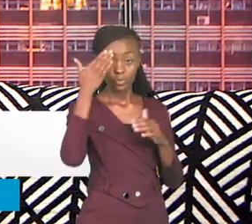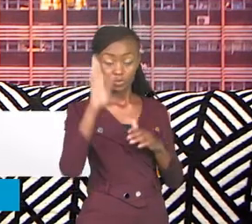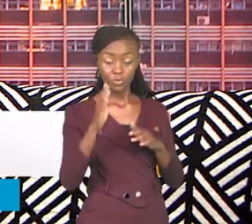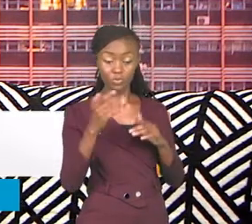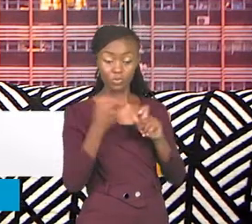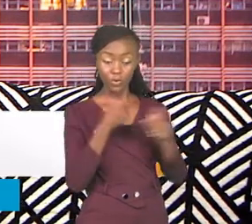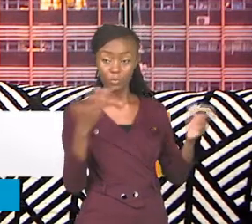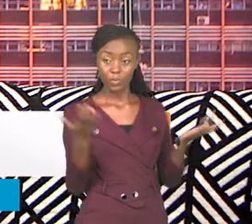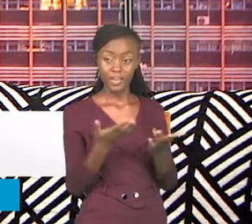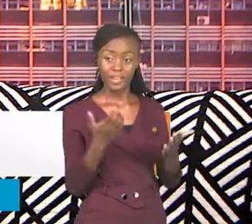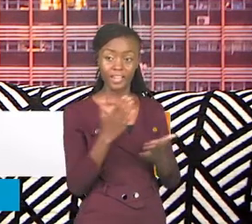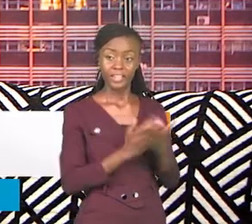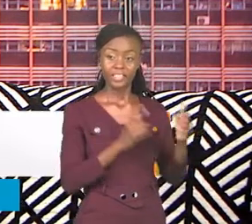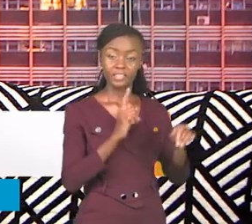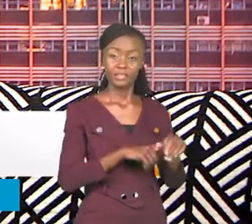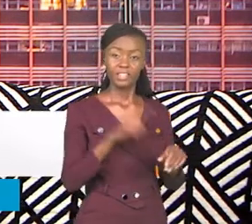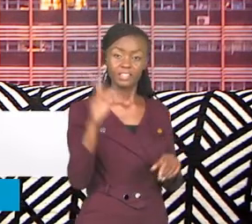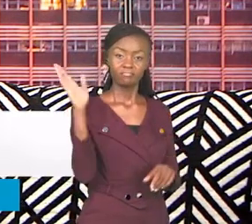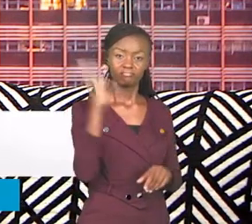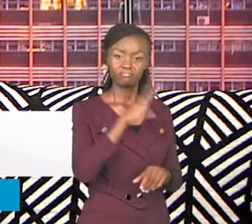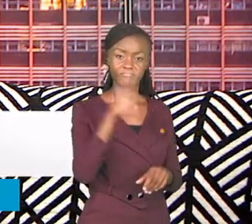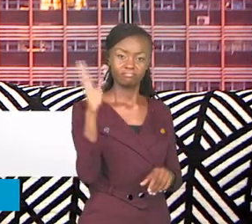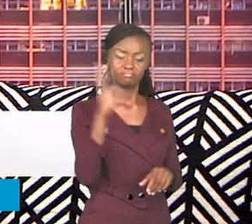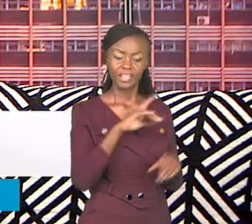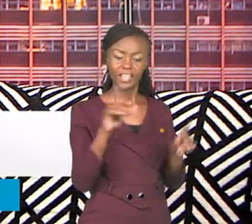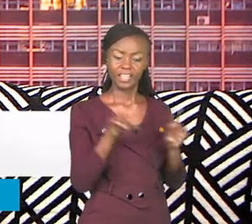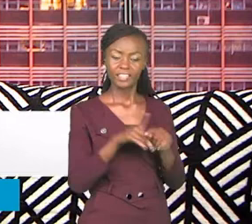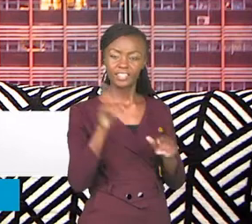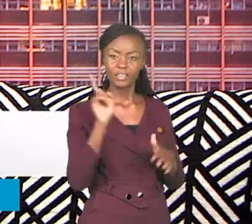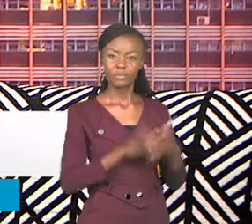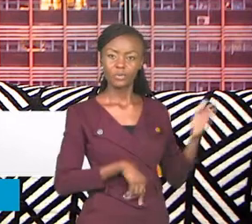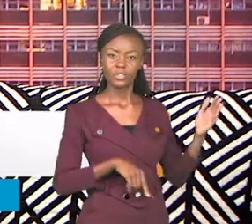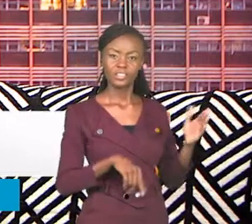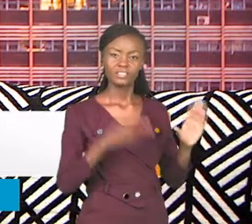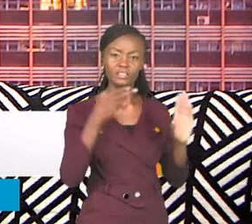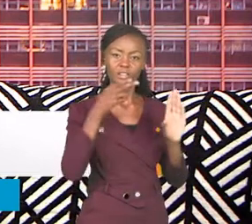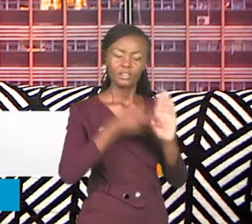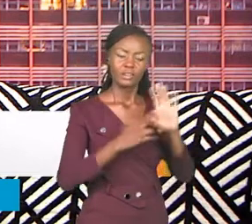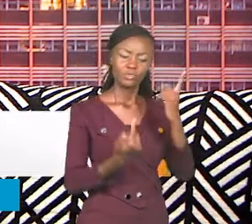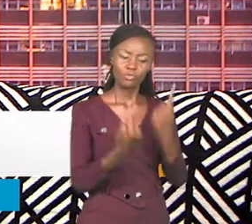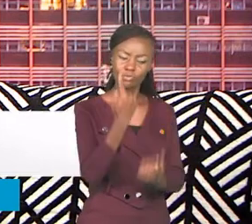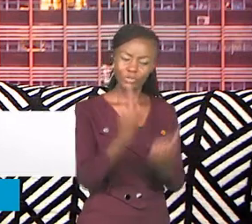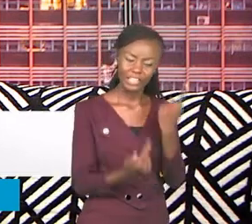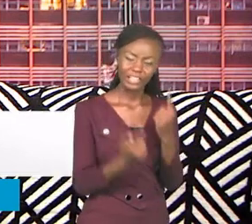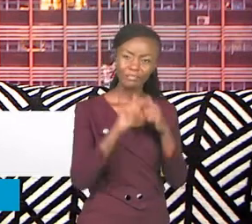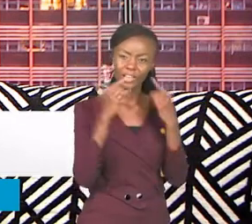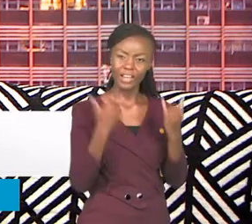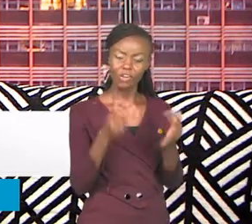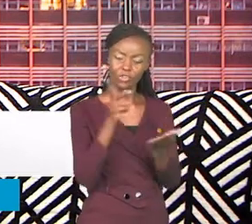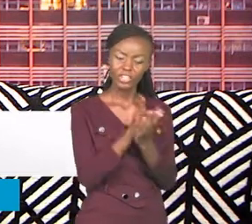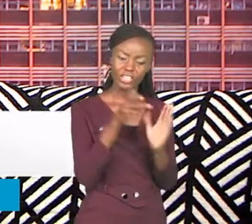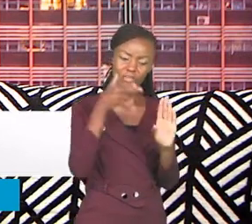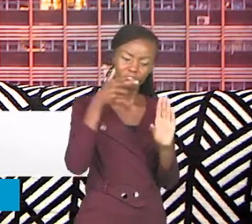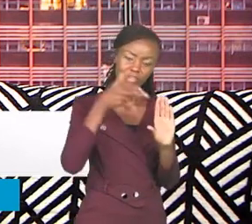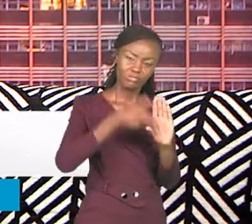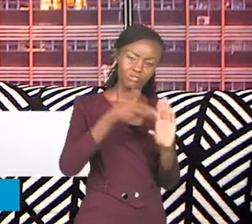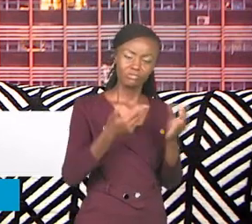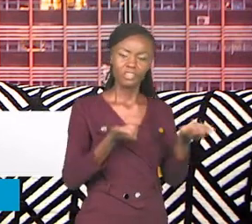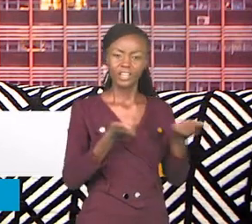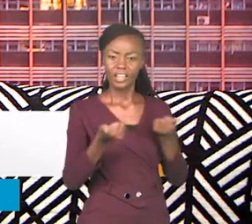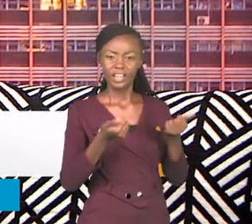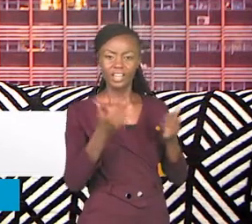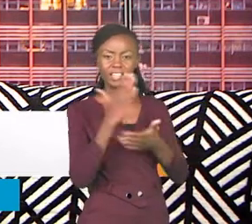from. Sometimes that fuel even smells paraffin. Wow. And you're putting in your car. Sometimes maybe you've stalled